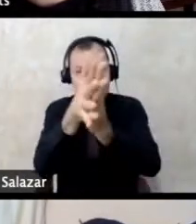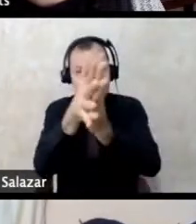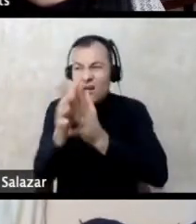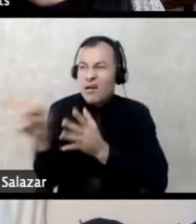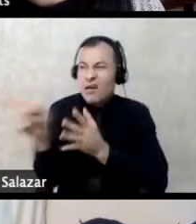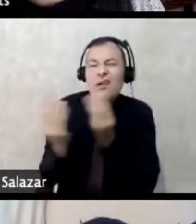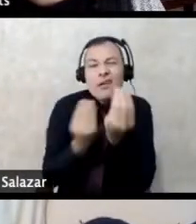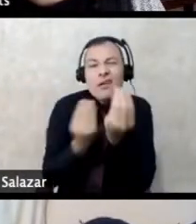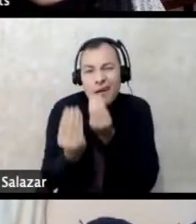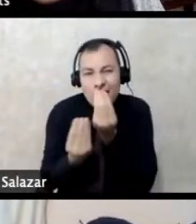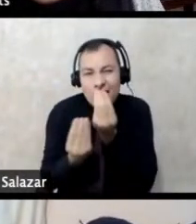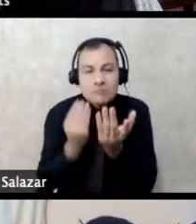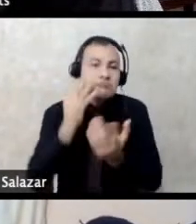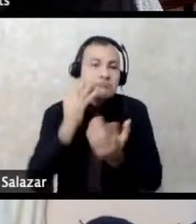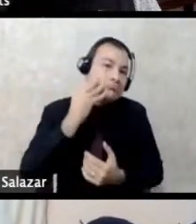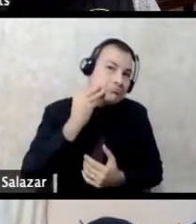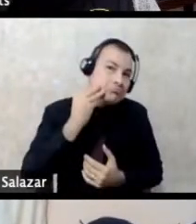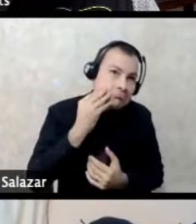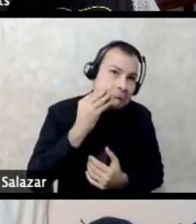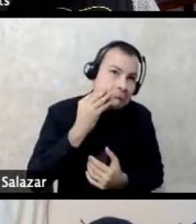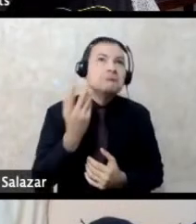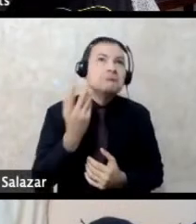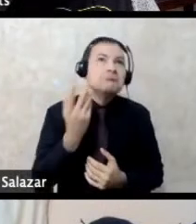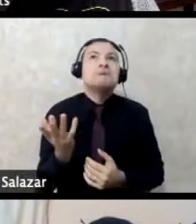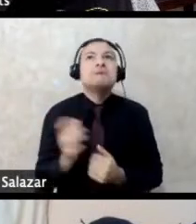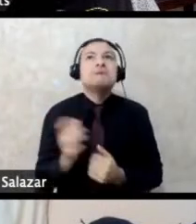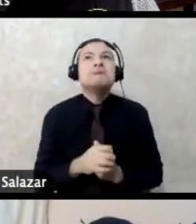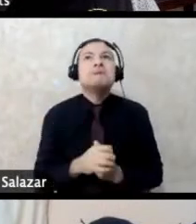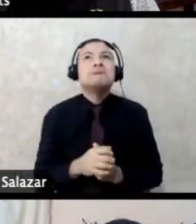como puede cambiar